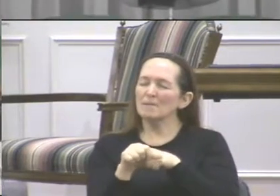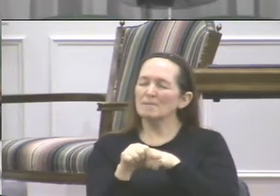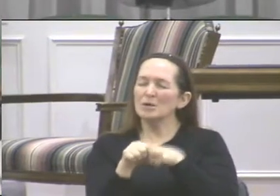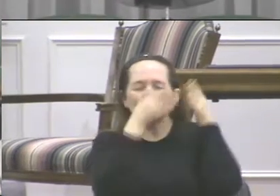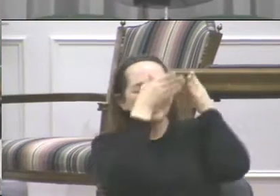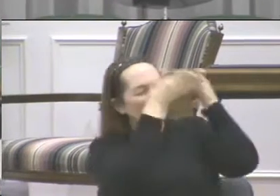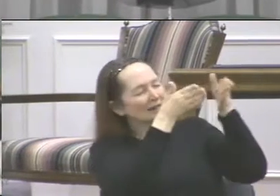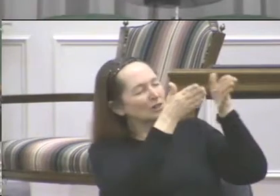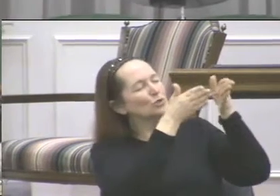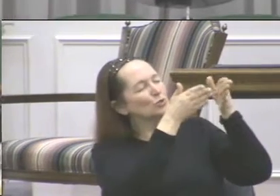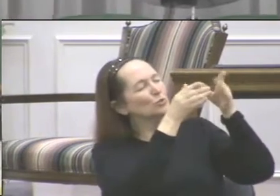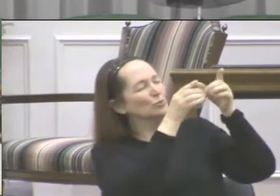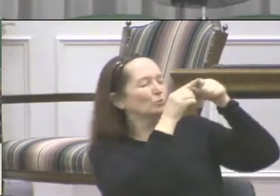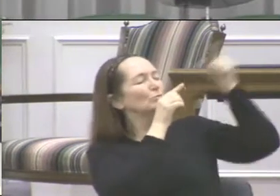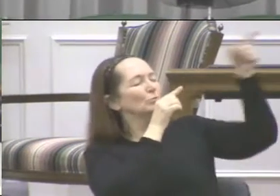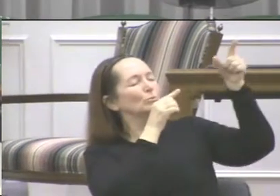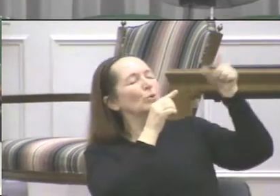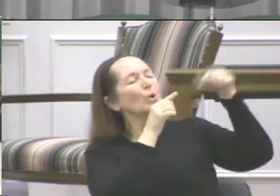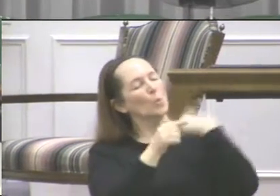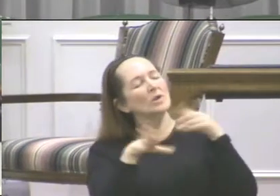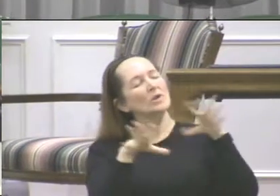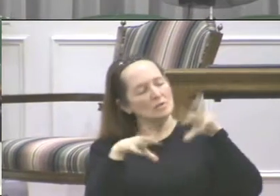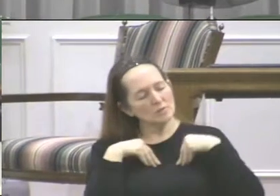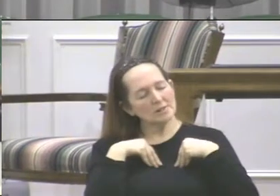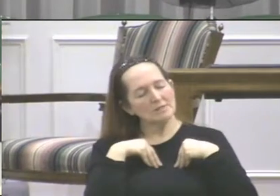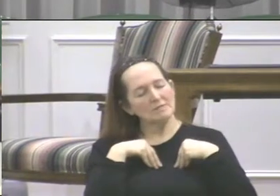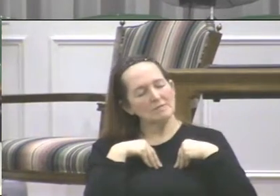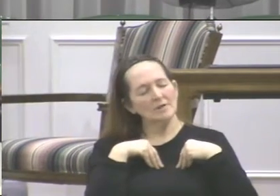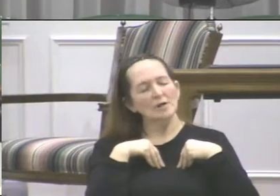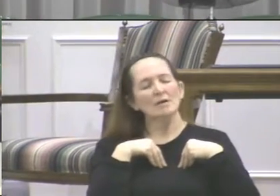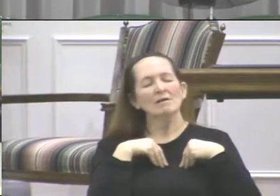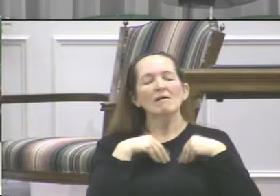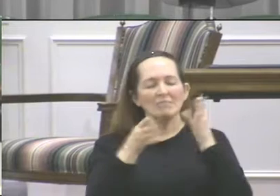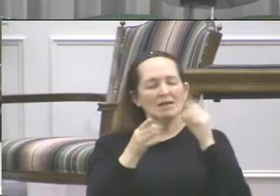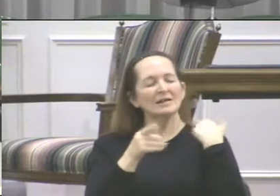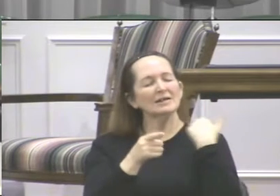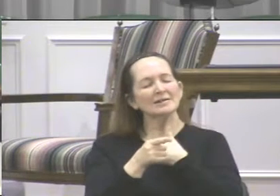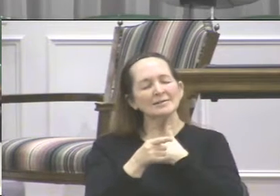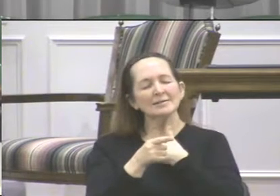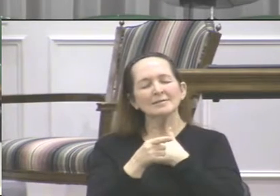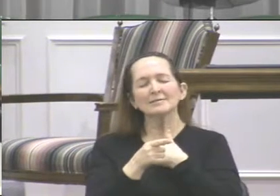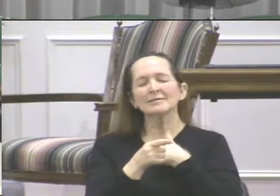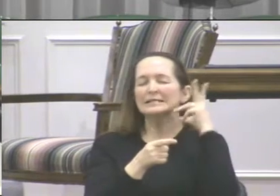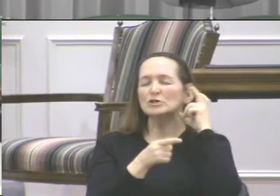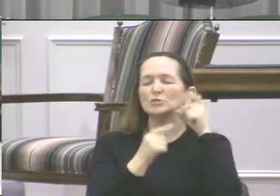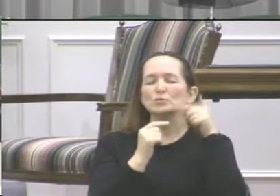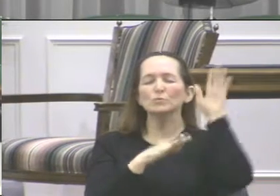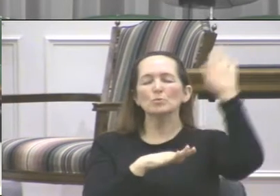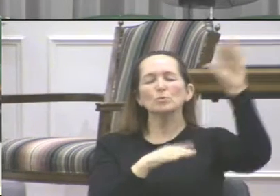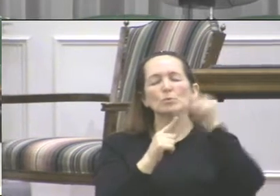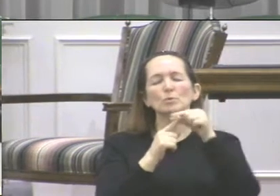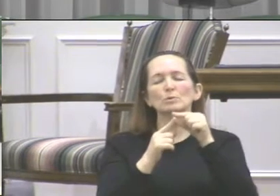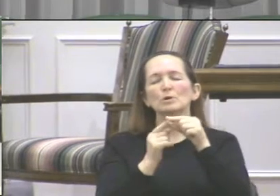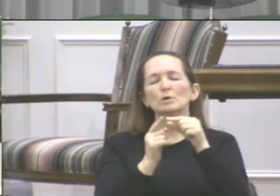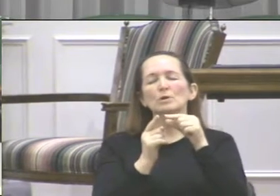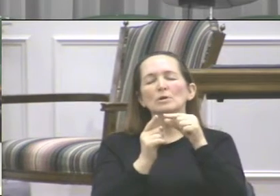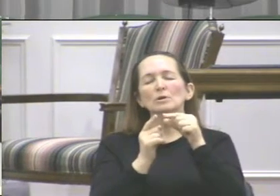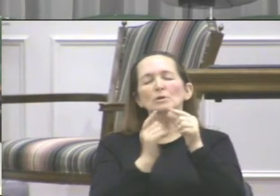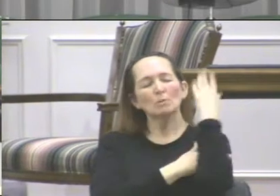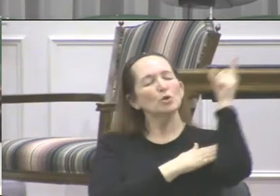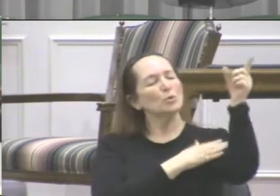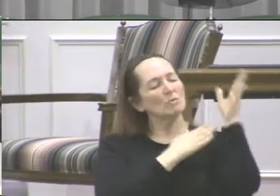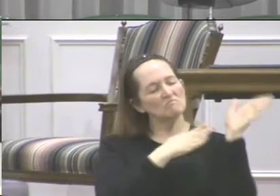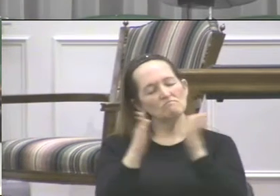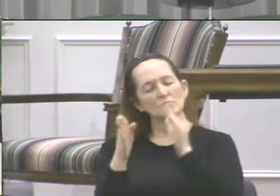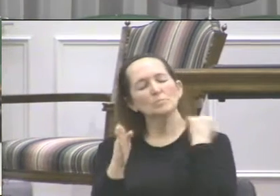So let us engage your word this morning. You have prepared our hearts and our minds to